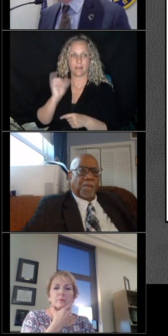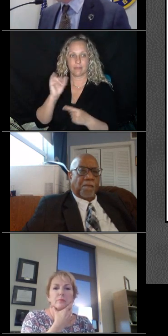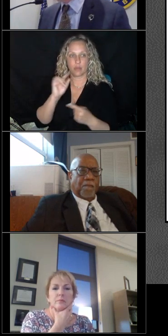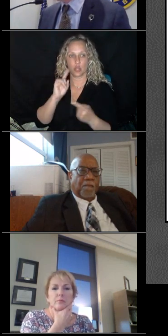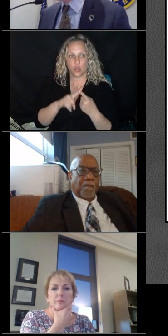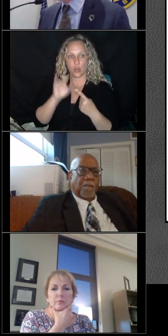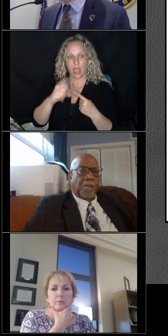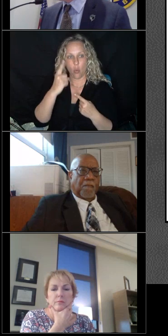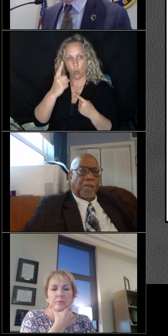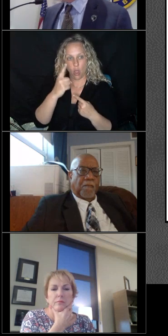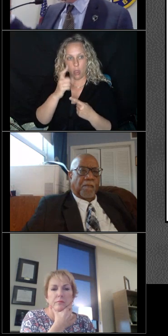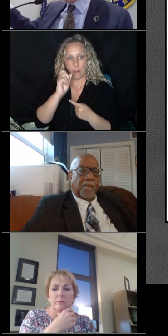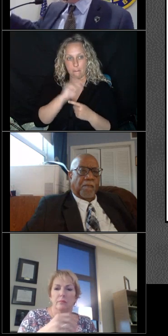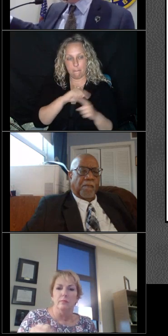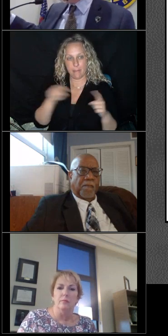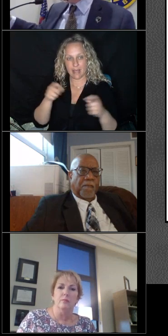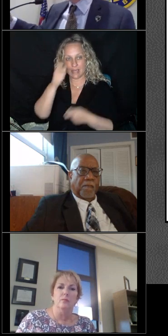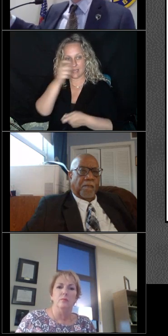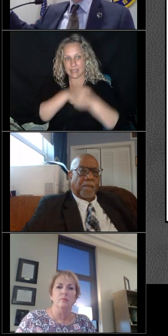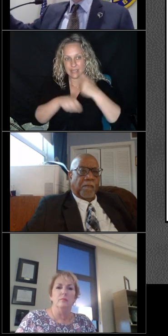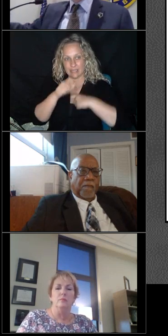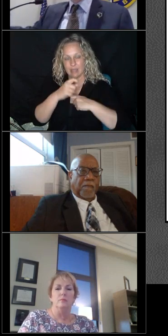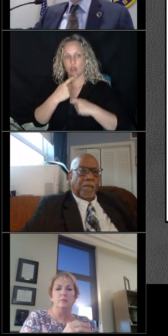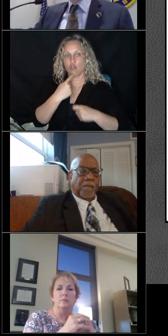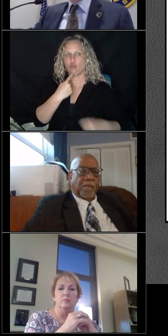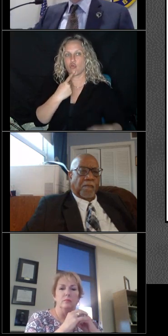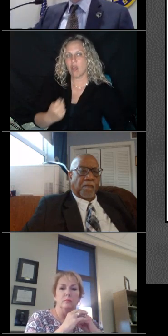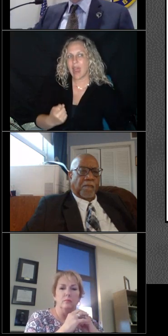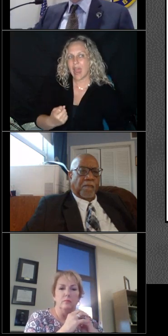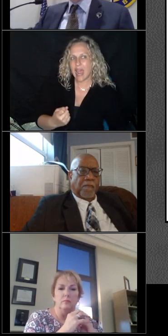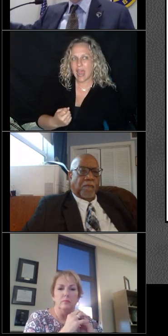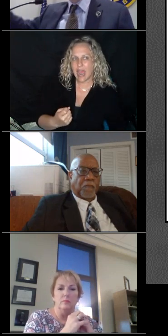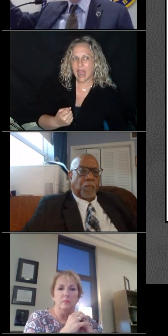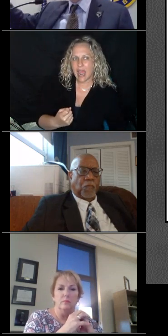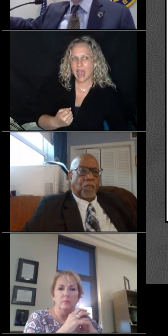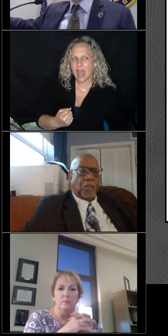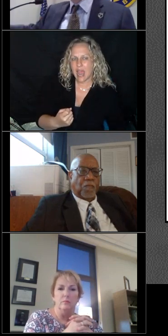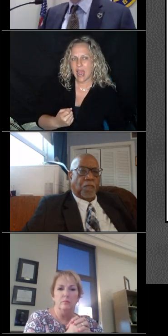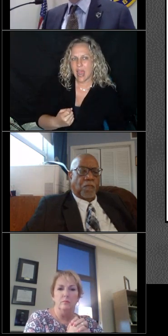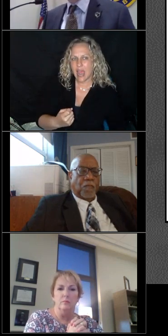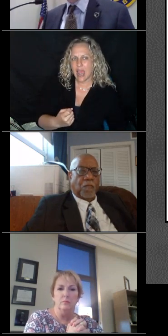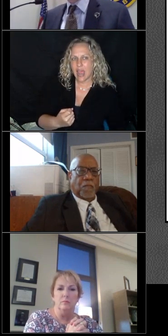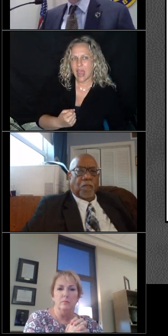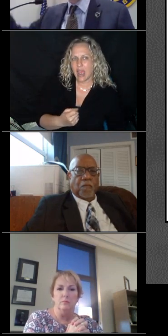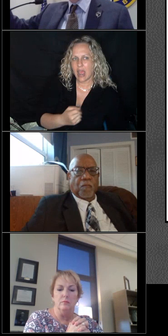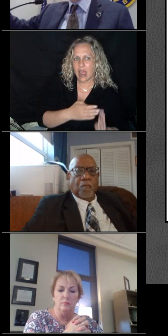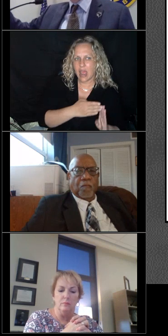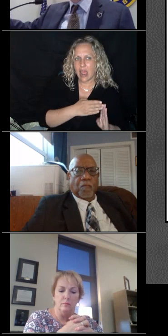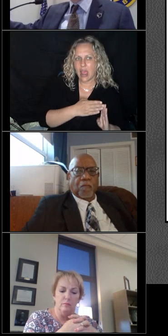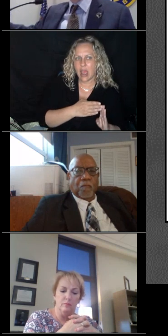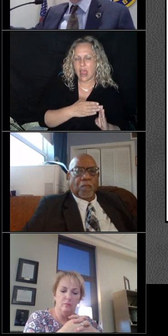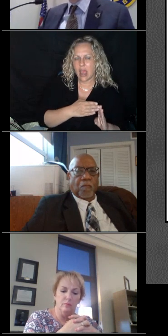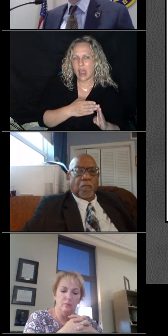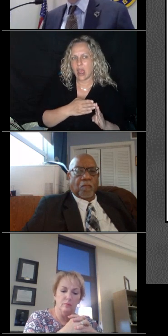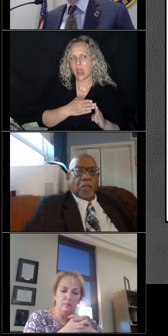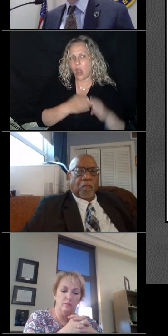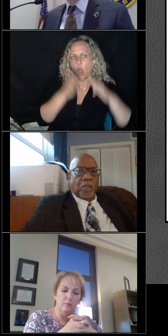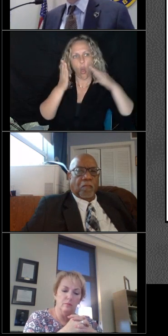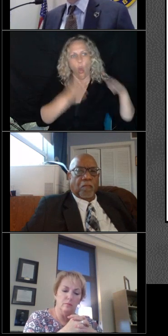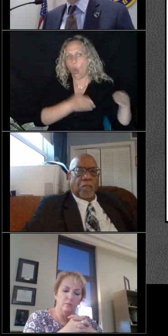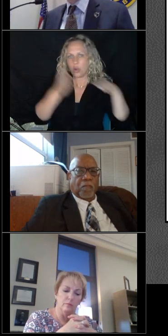that one, but instead of like the red being, then you go into like the horizontal lines, it just